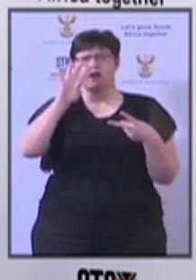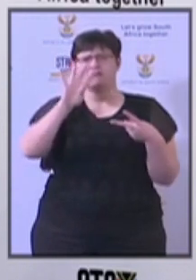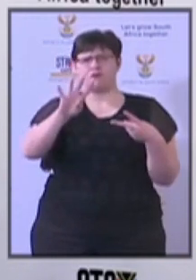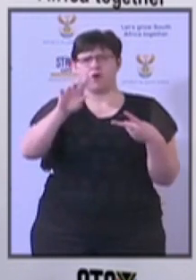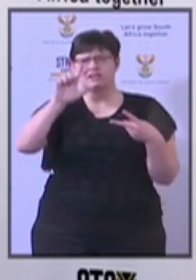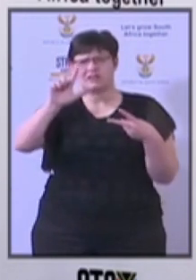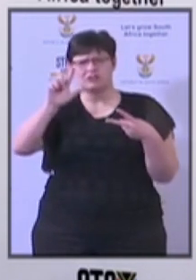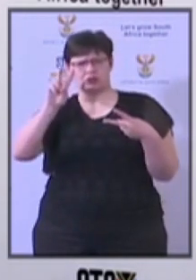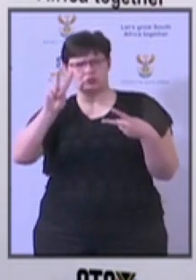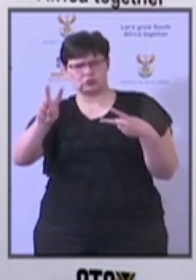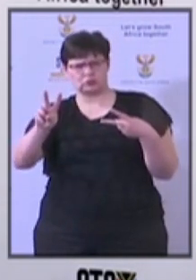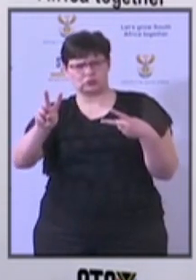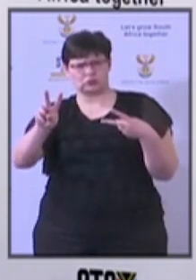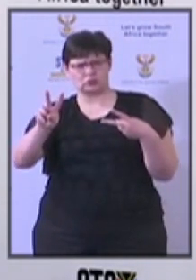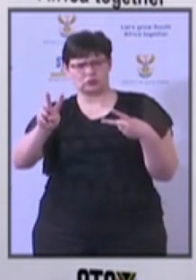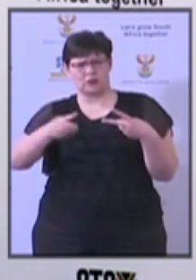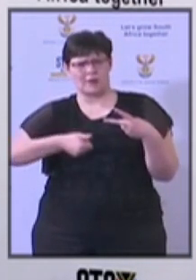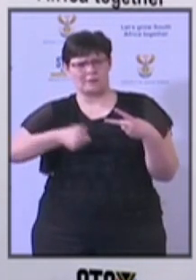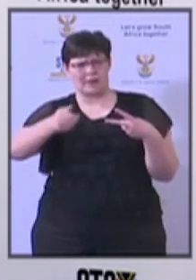472